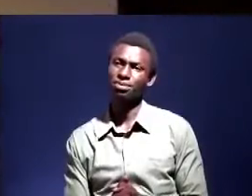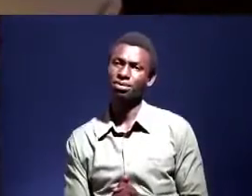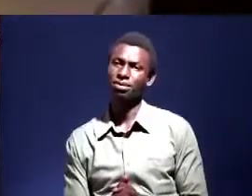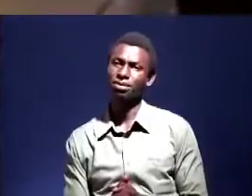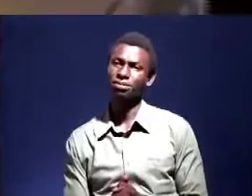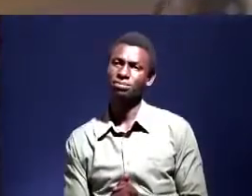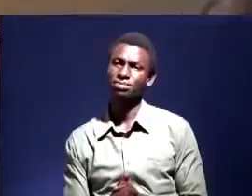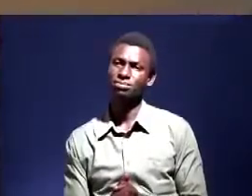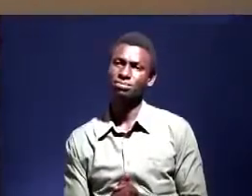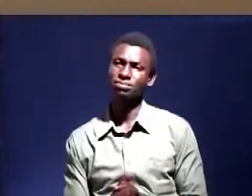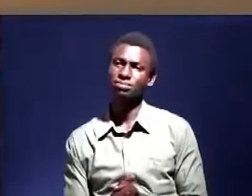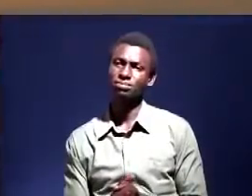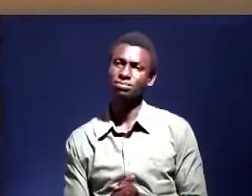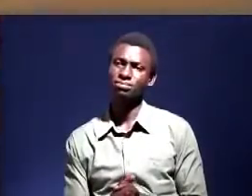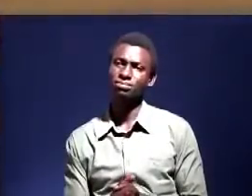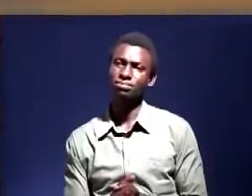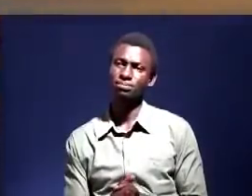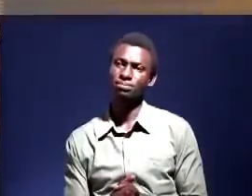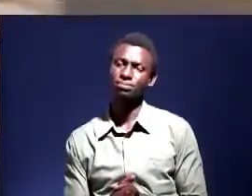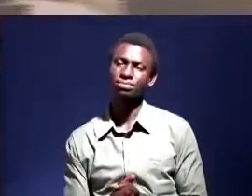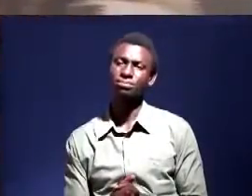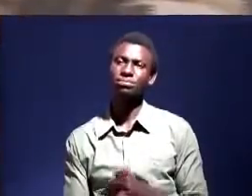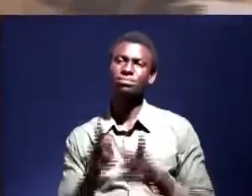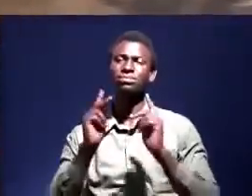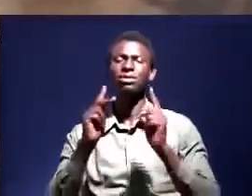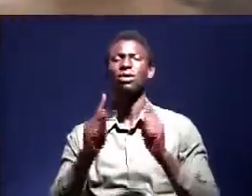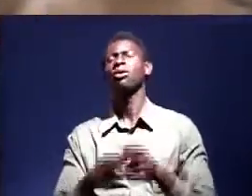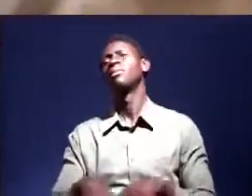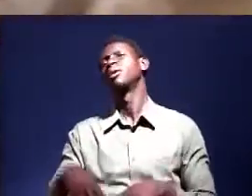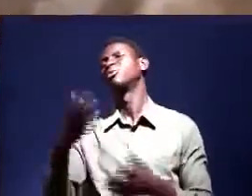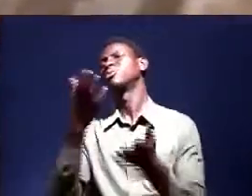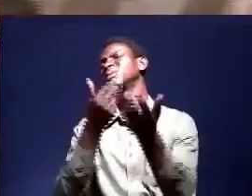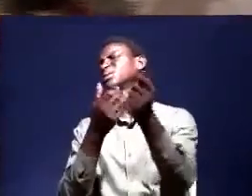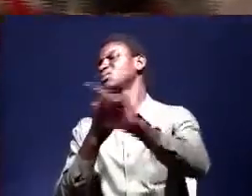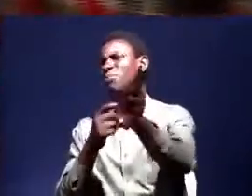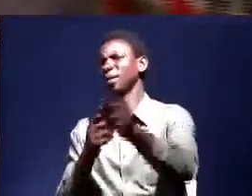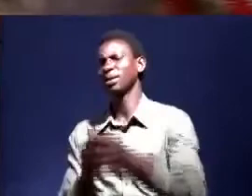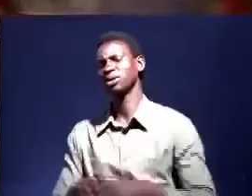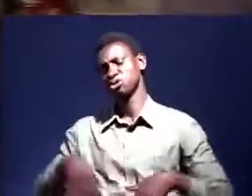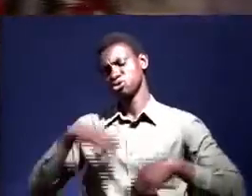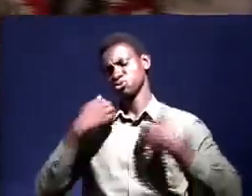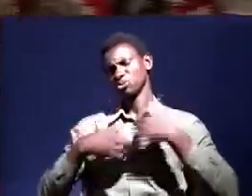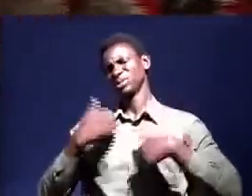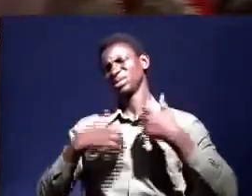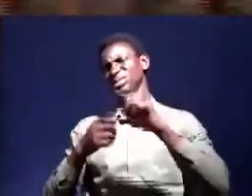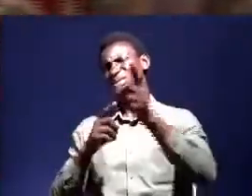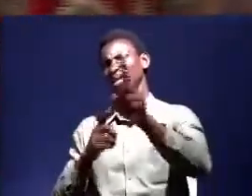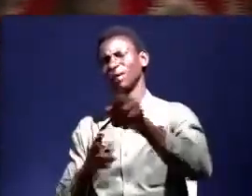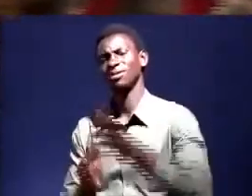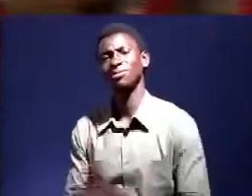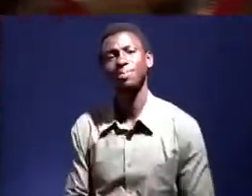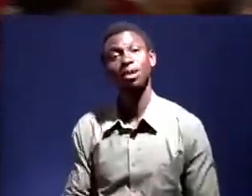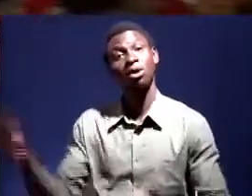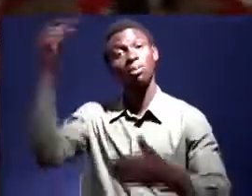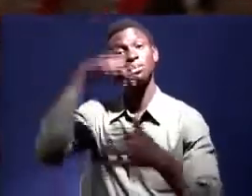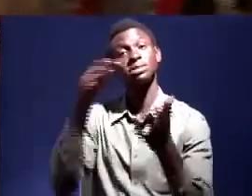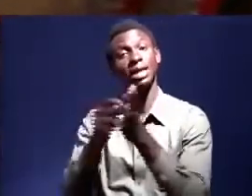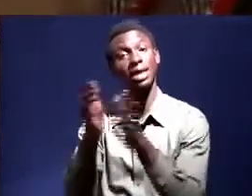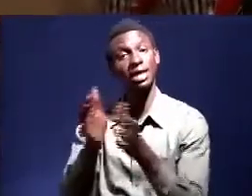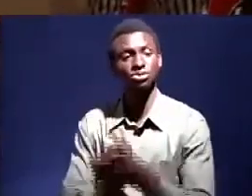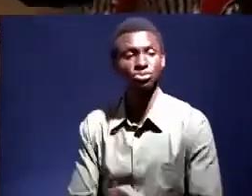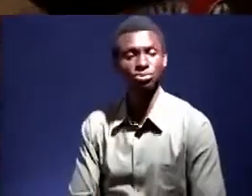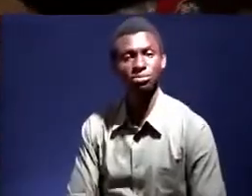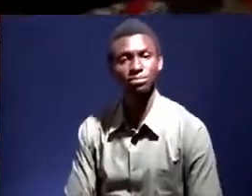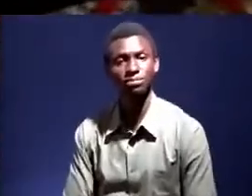is do not wait. Do not hesitate. Come to Jesus. Would you like to